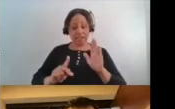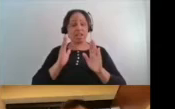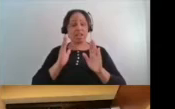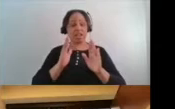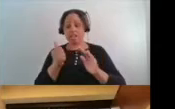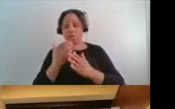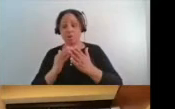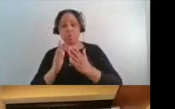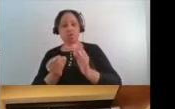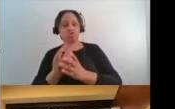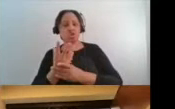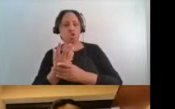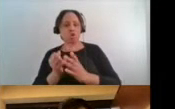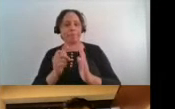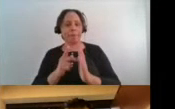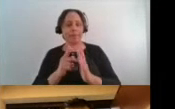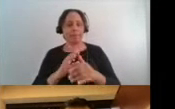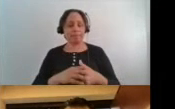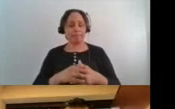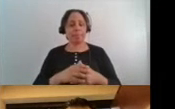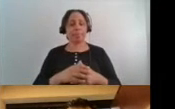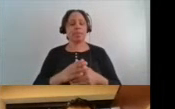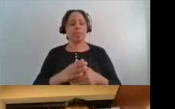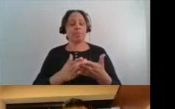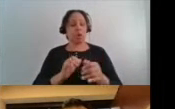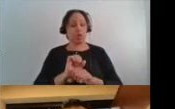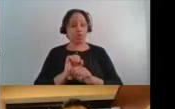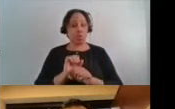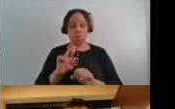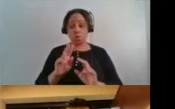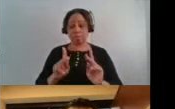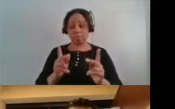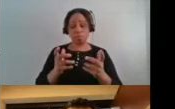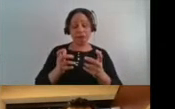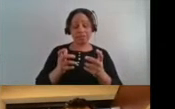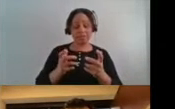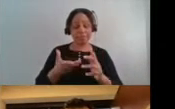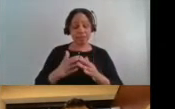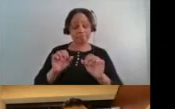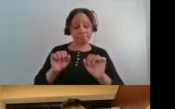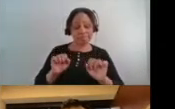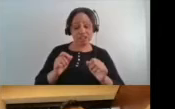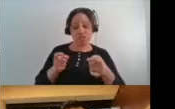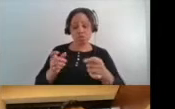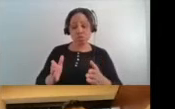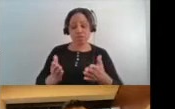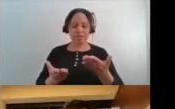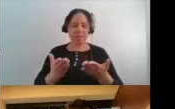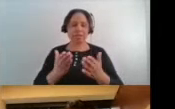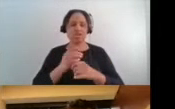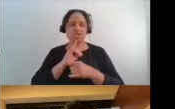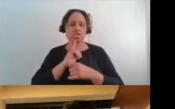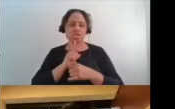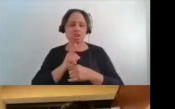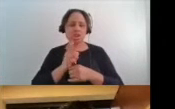And part of our workup of people who want to be potential donors is we make sure that they have no risk factors for kidney or